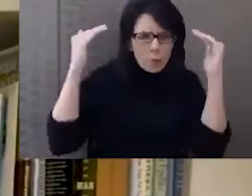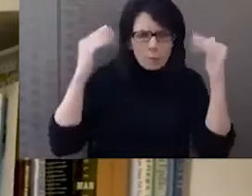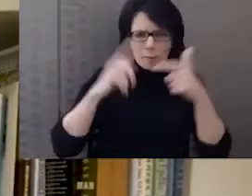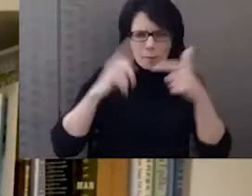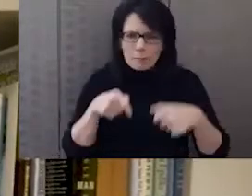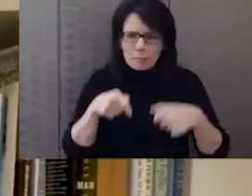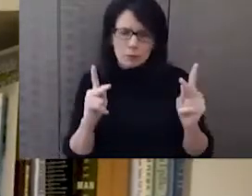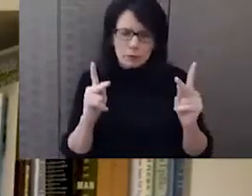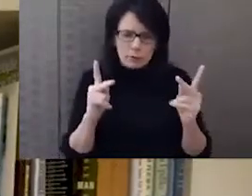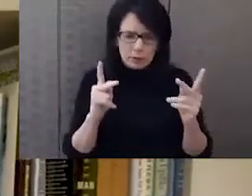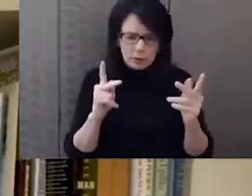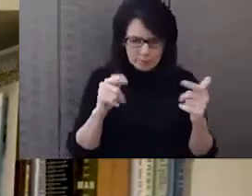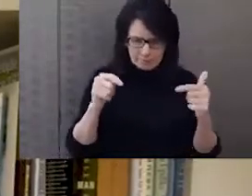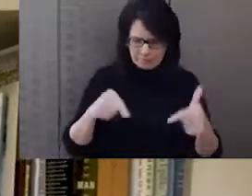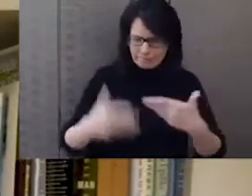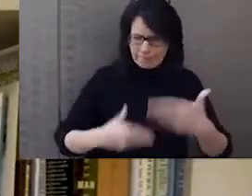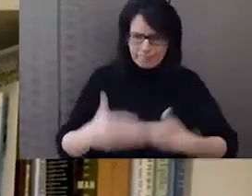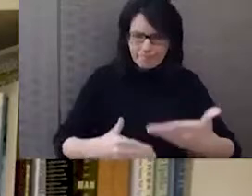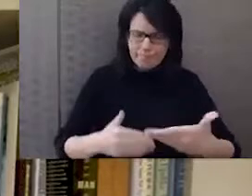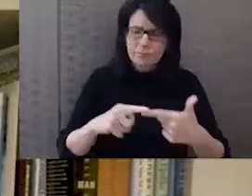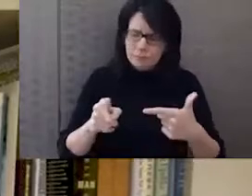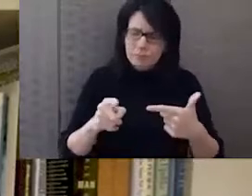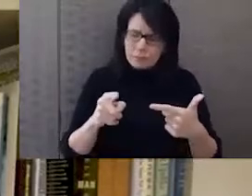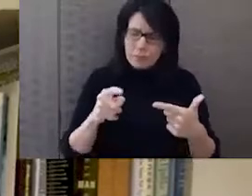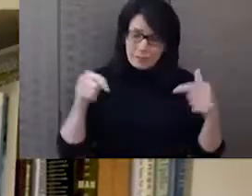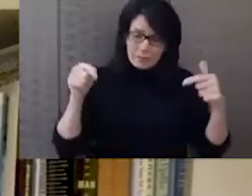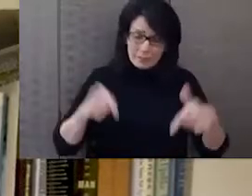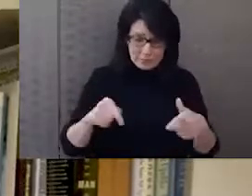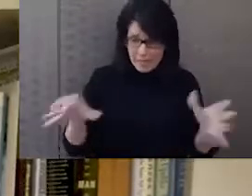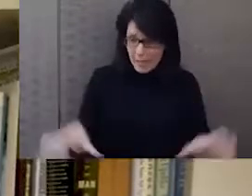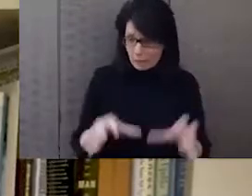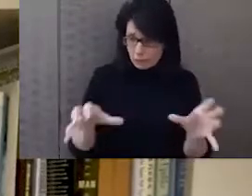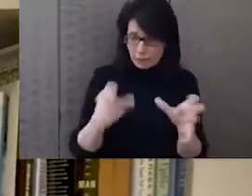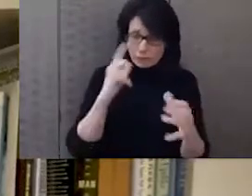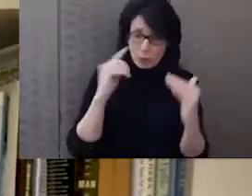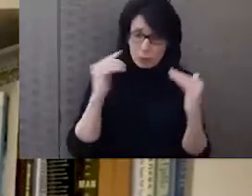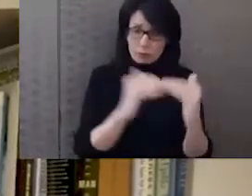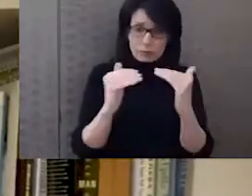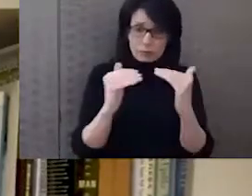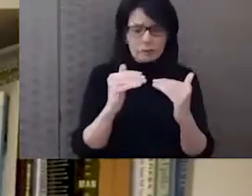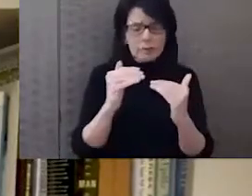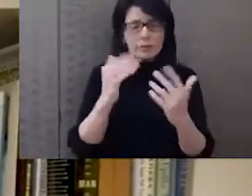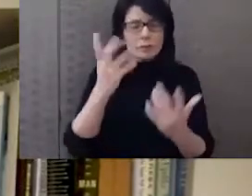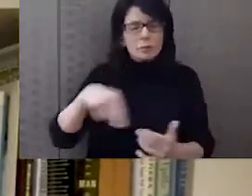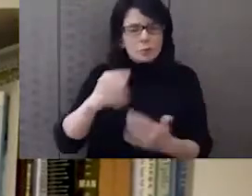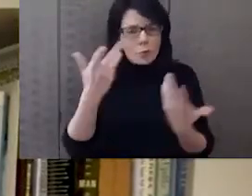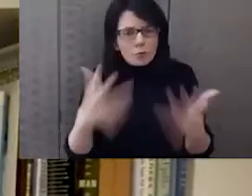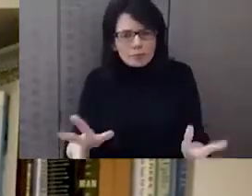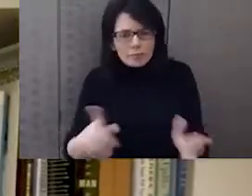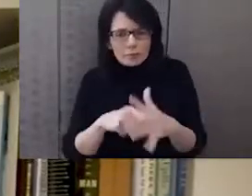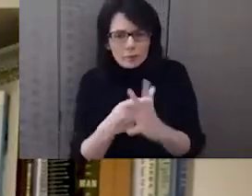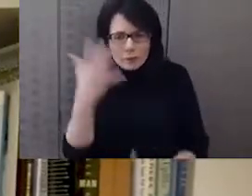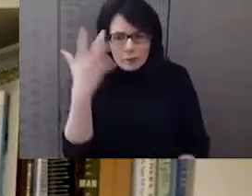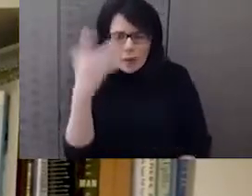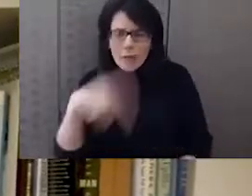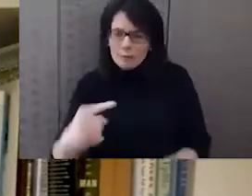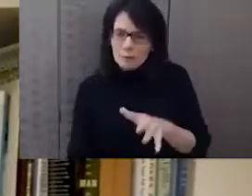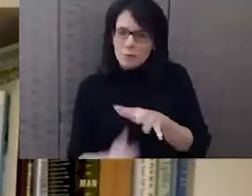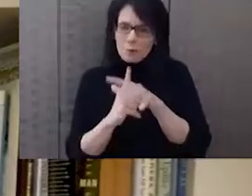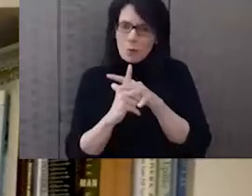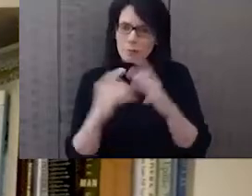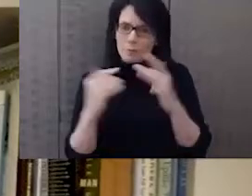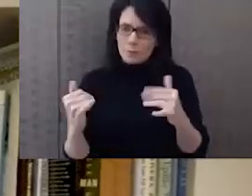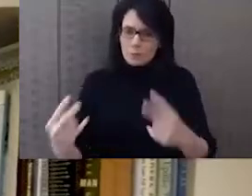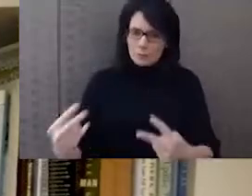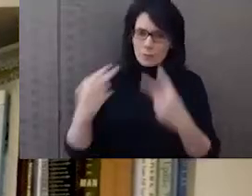ahead. You've taken action for justice just by coming today, and we need you now more than ever to make the promise of